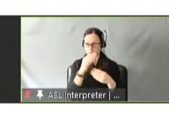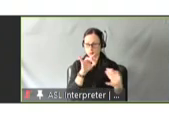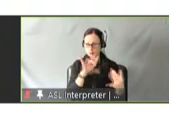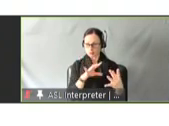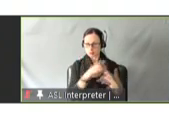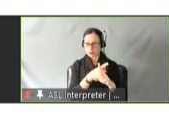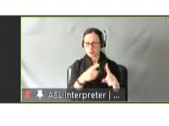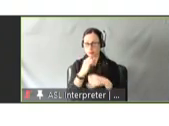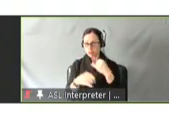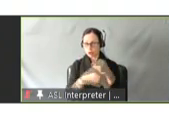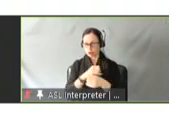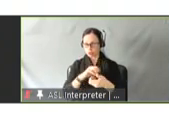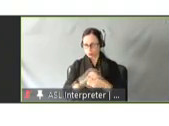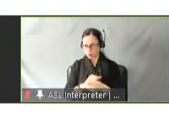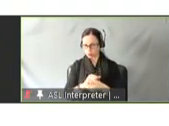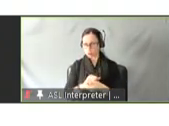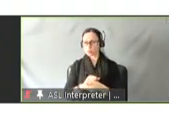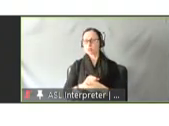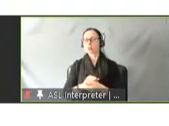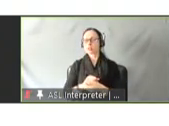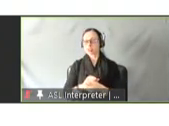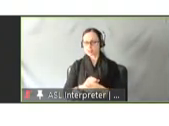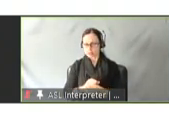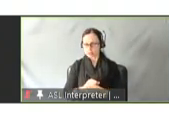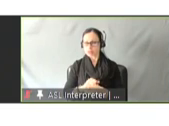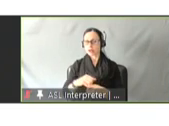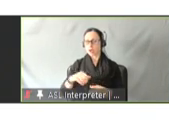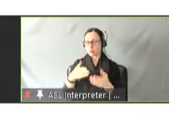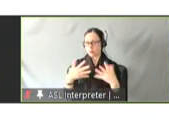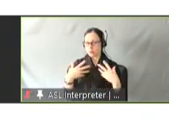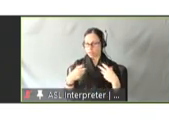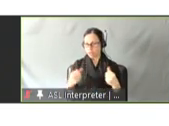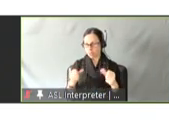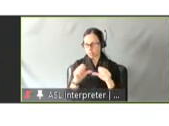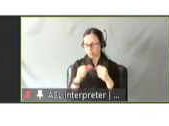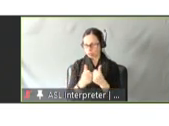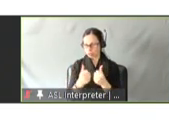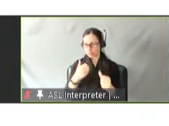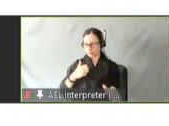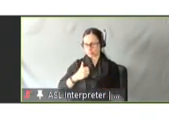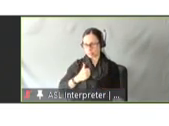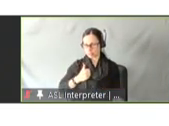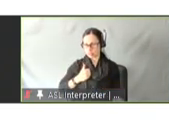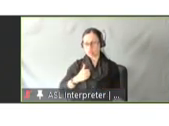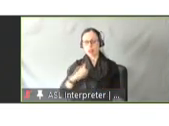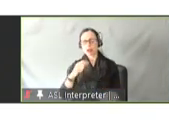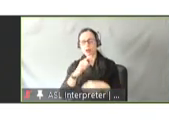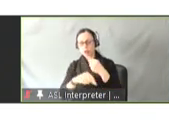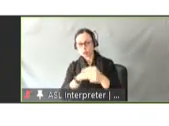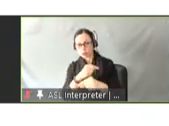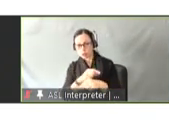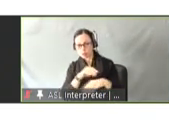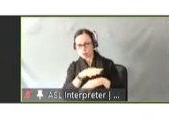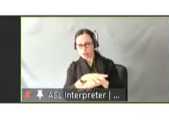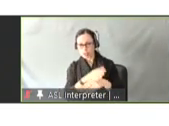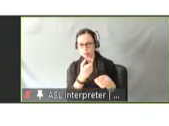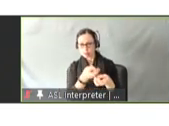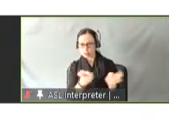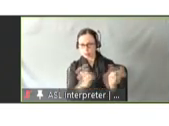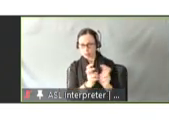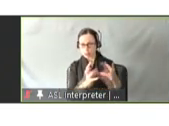international partners, including the Public Health Agency of Canada and the Global Advisory Committee on Vaccine Safety, as well as our colleagues in